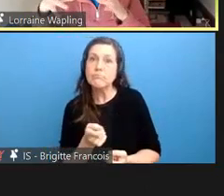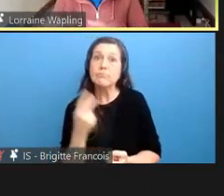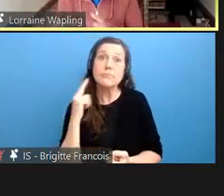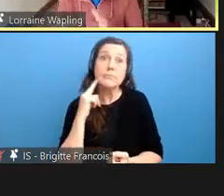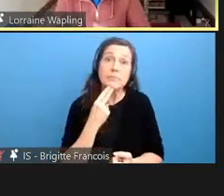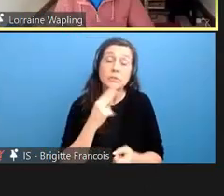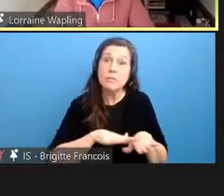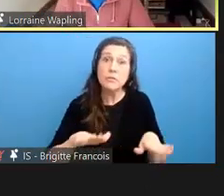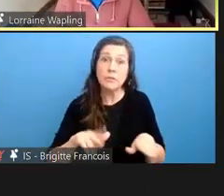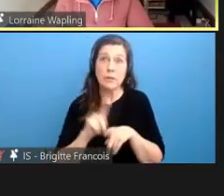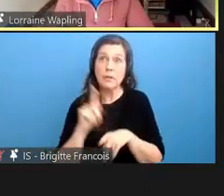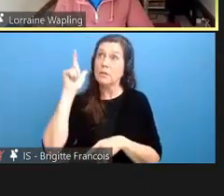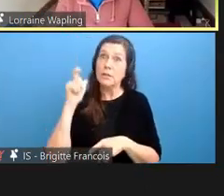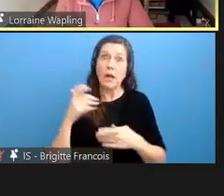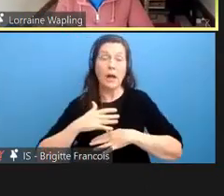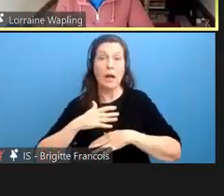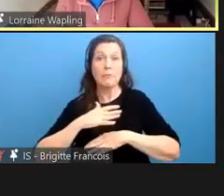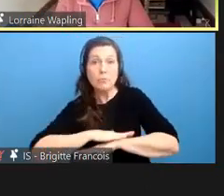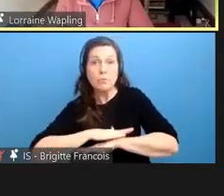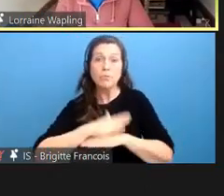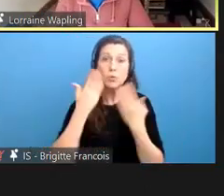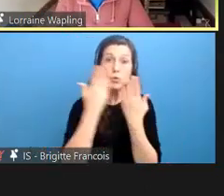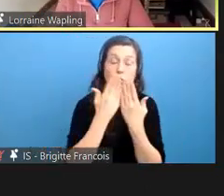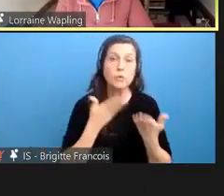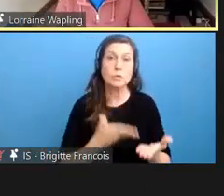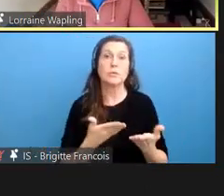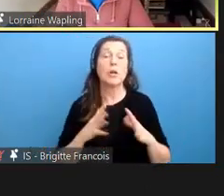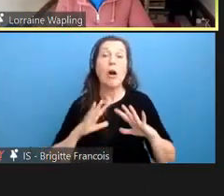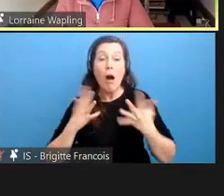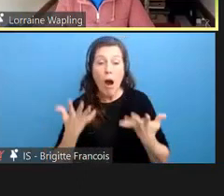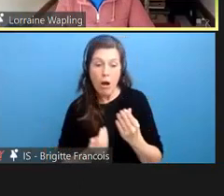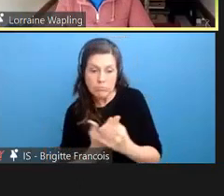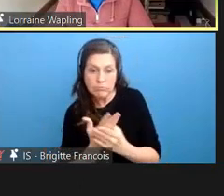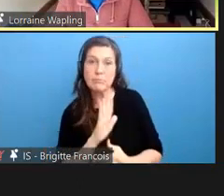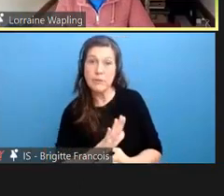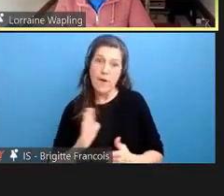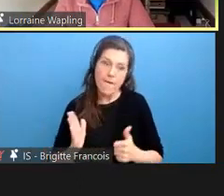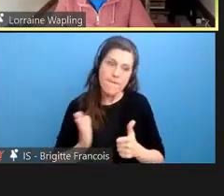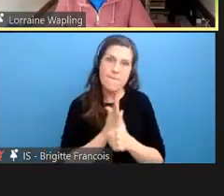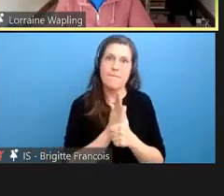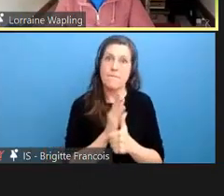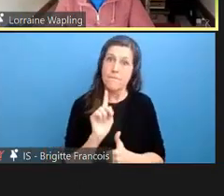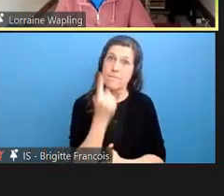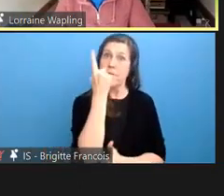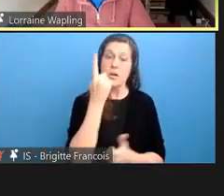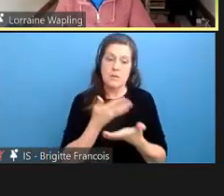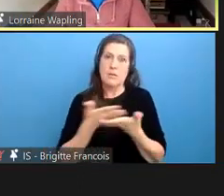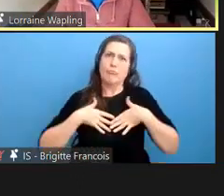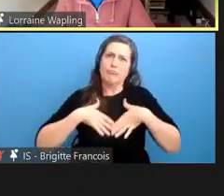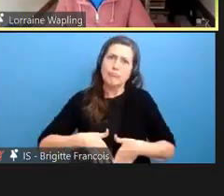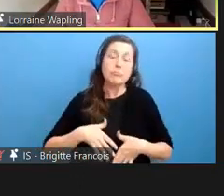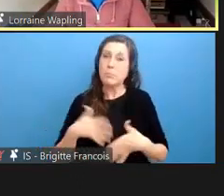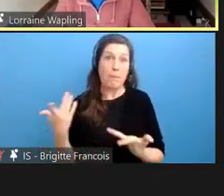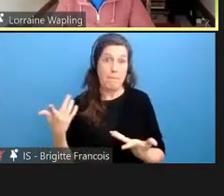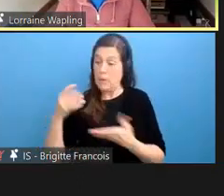The fundamental need for them to help deaf children develop their first language often is not part of the curriculum, and neither